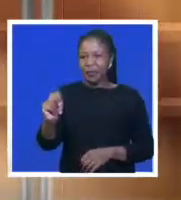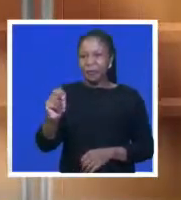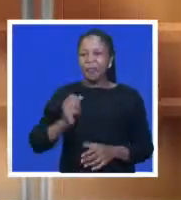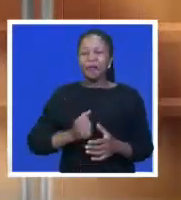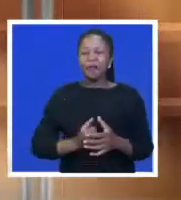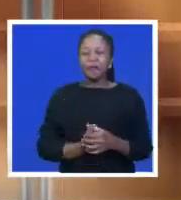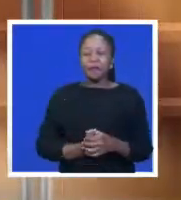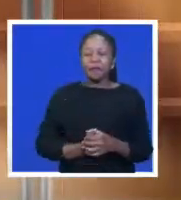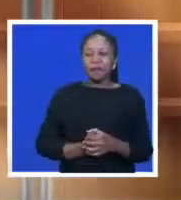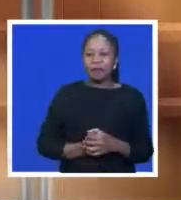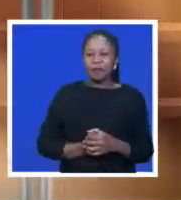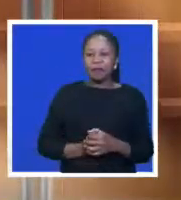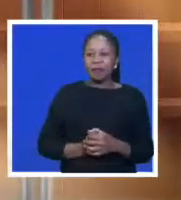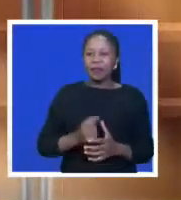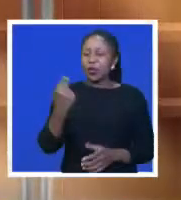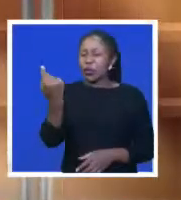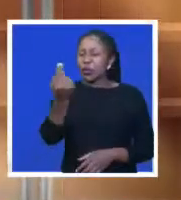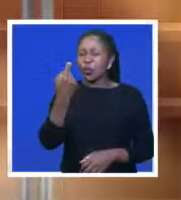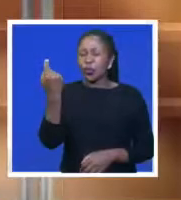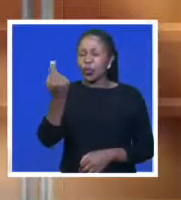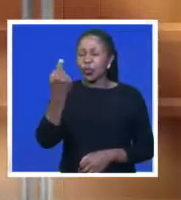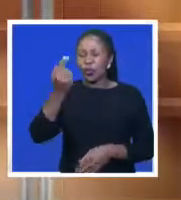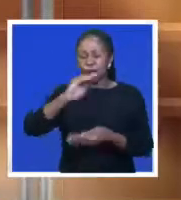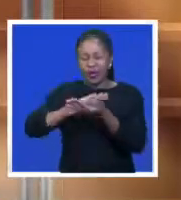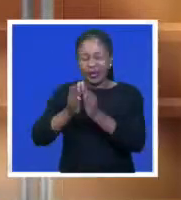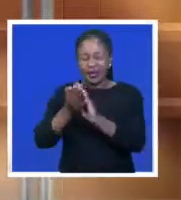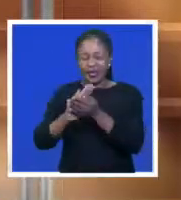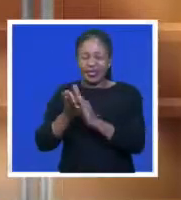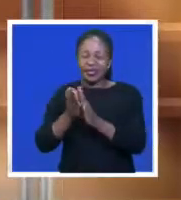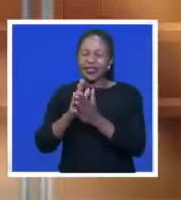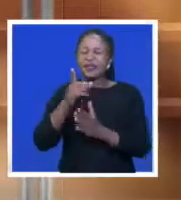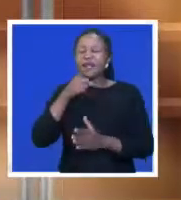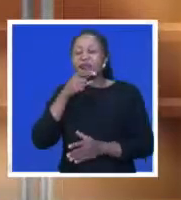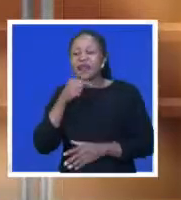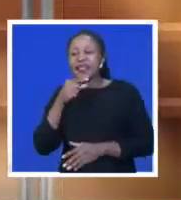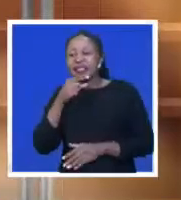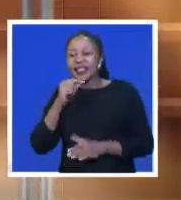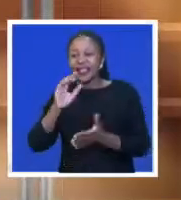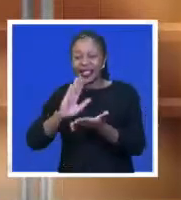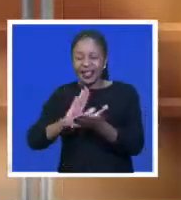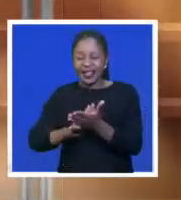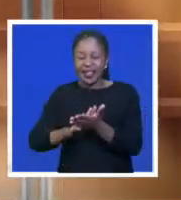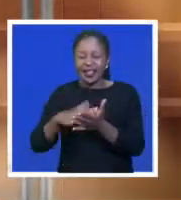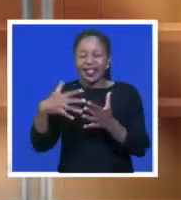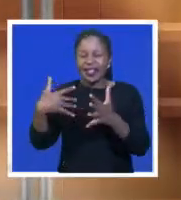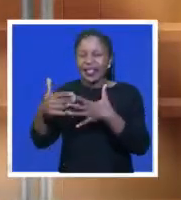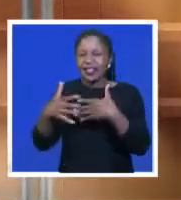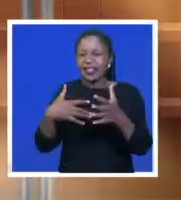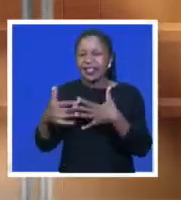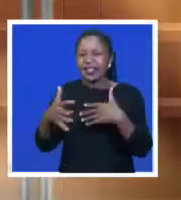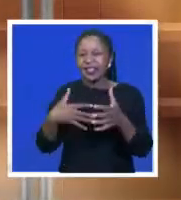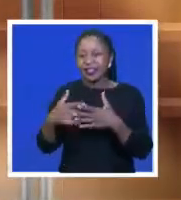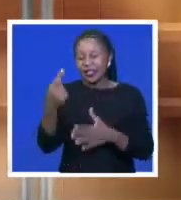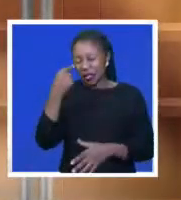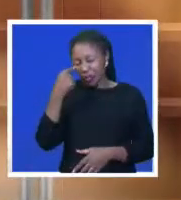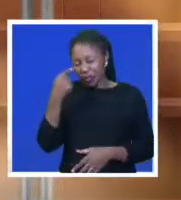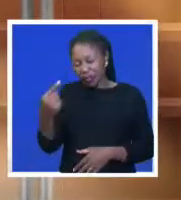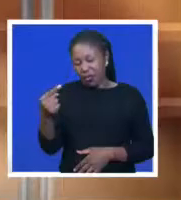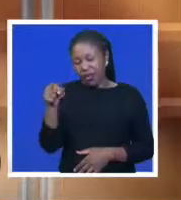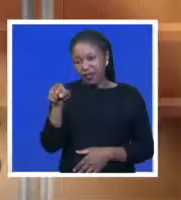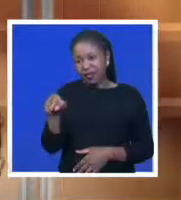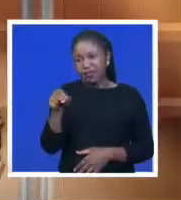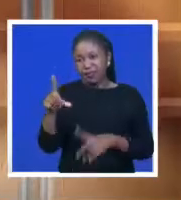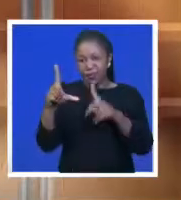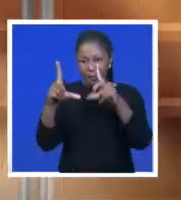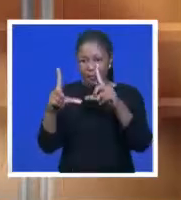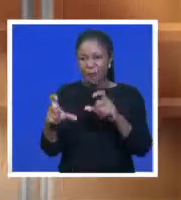the man and the things that we see in the picture? And if you remember in our introduction, we said that the Bible tells